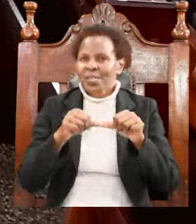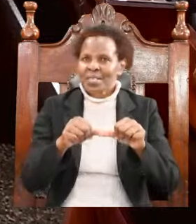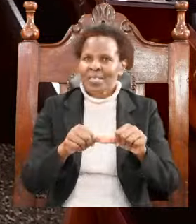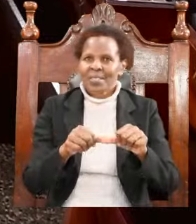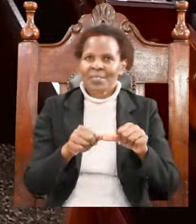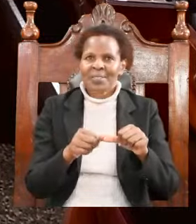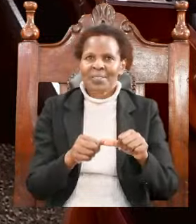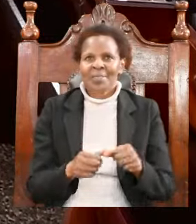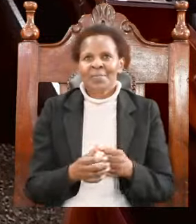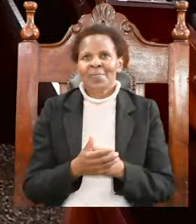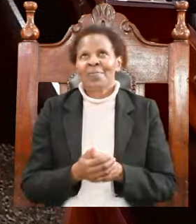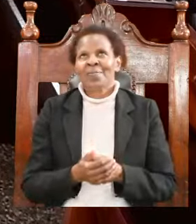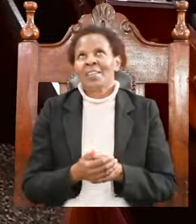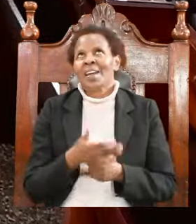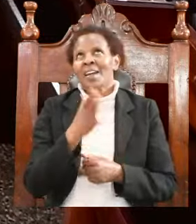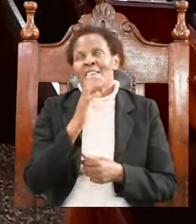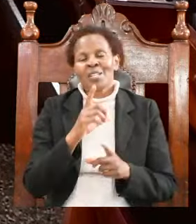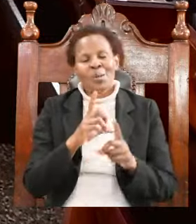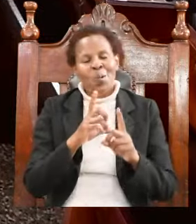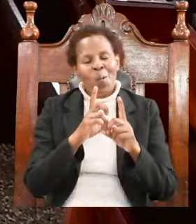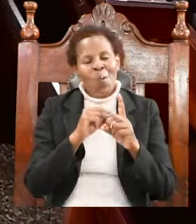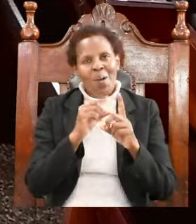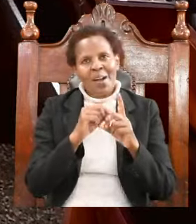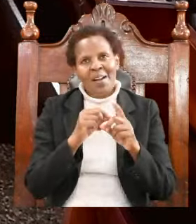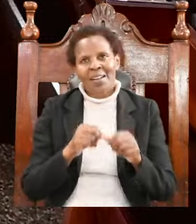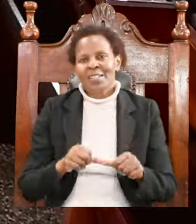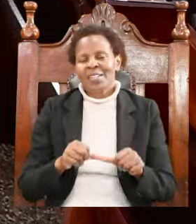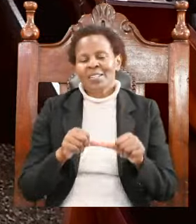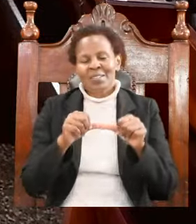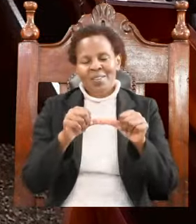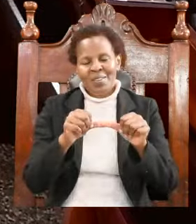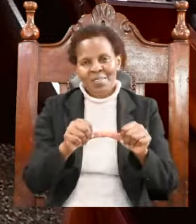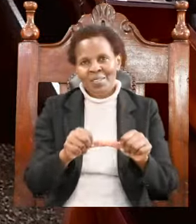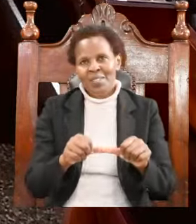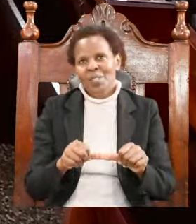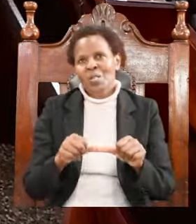Yende mbere. Yende mbere.